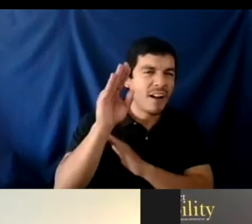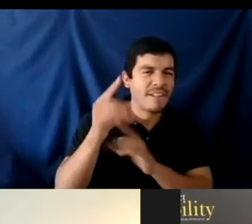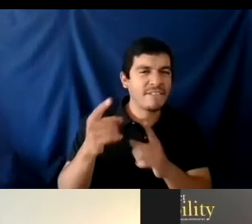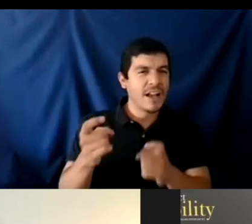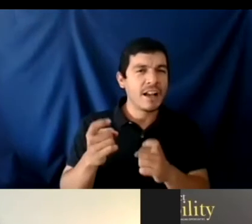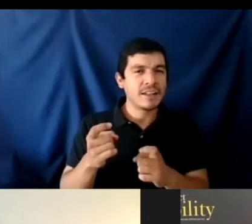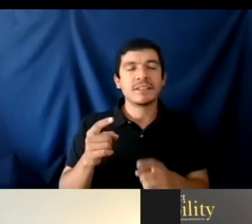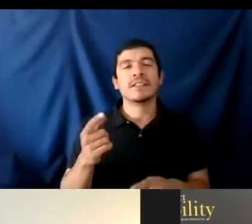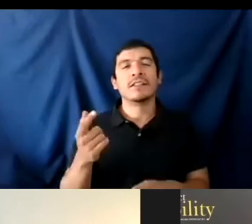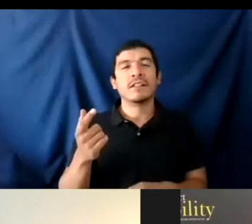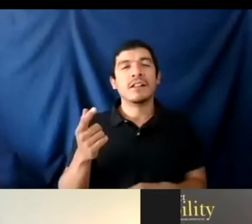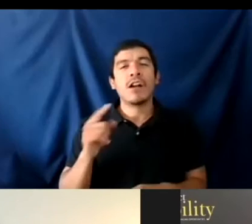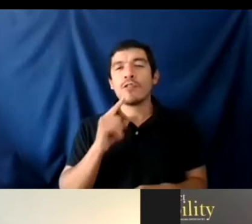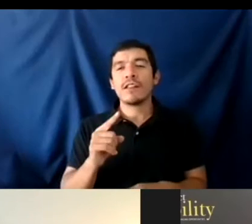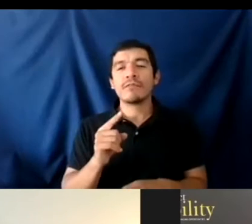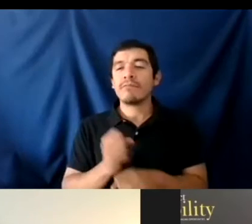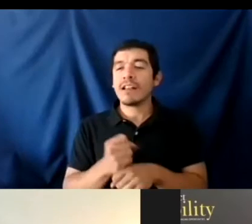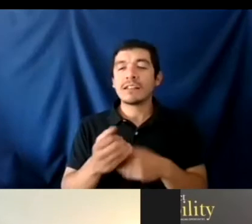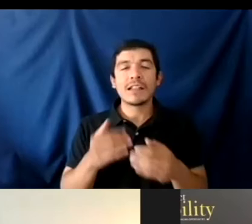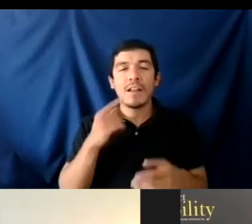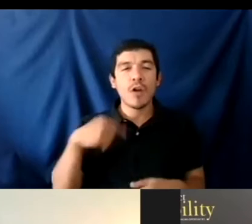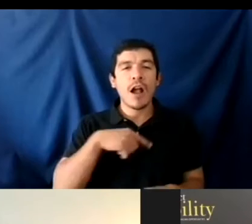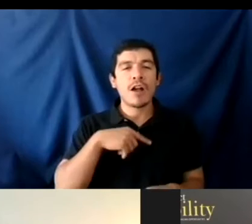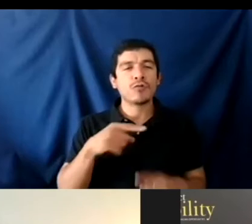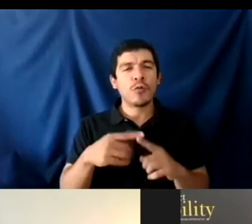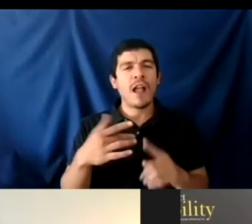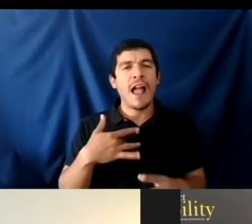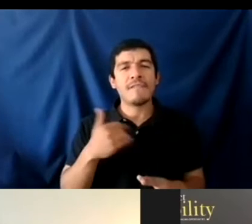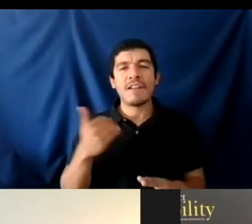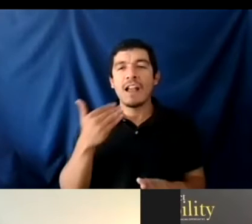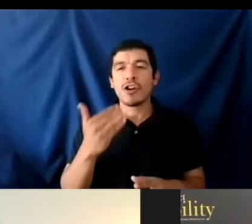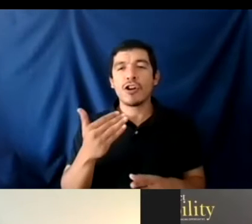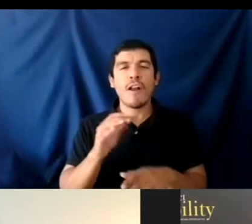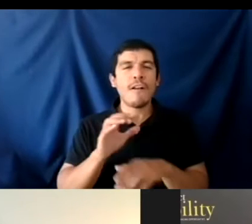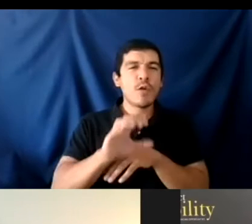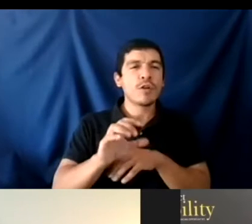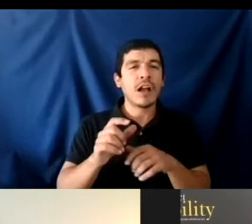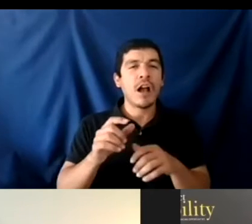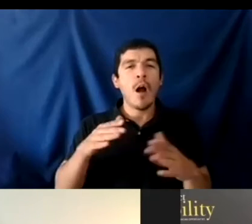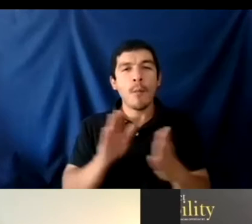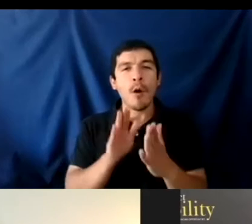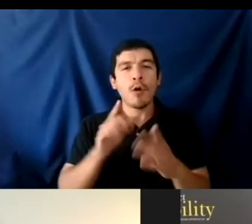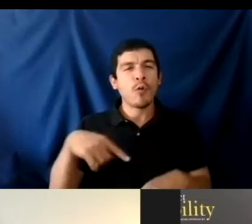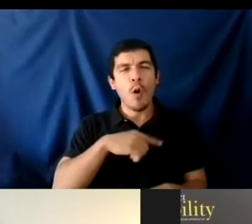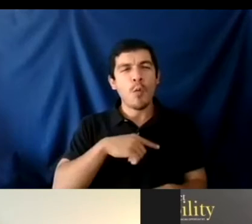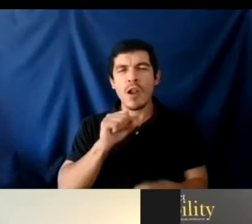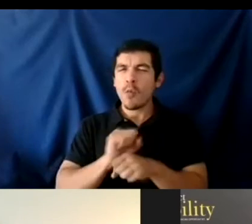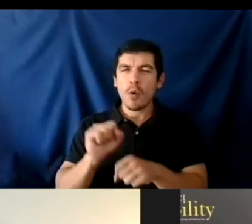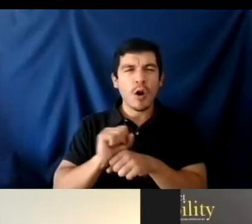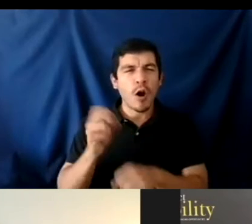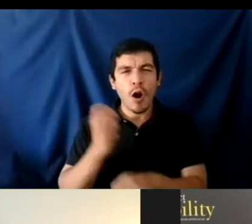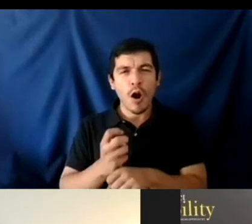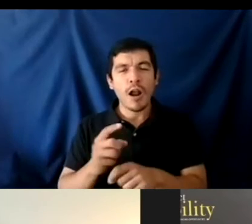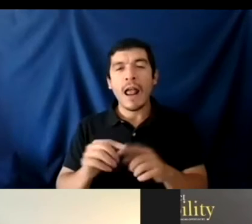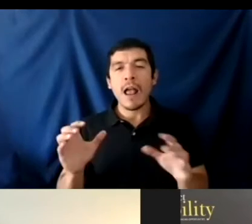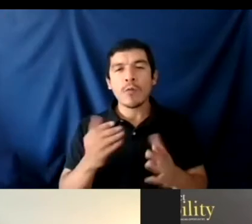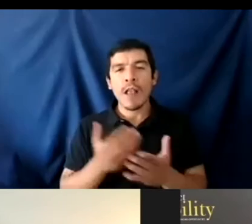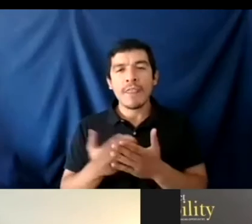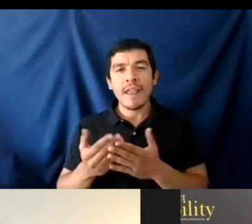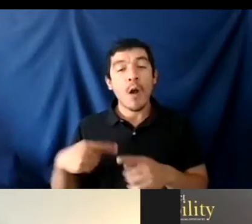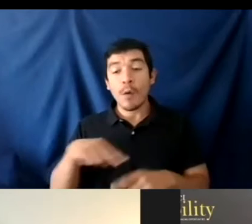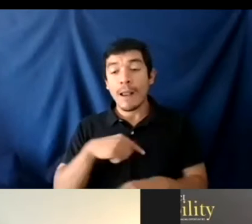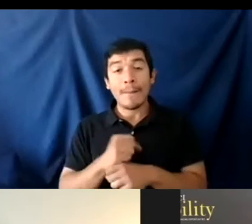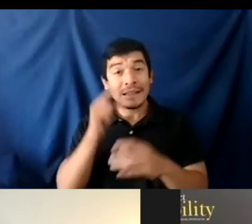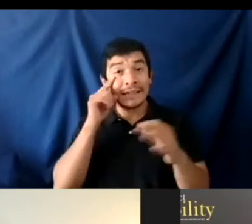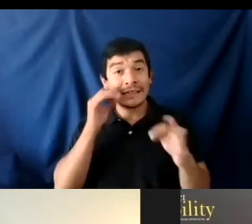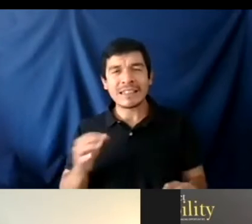to enable all of us to have a strike force approach where we dedicate ourselves to doing things, and when we make a decision, we